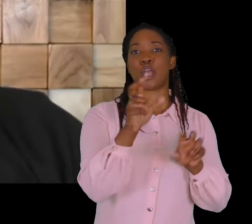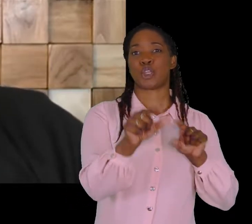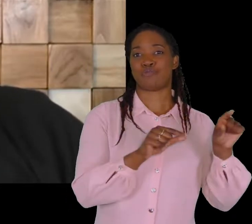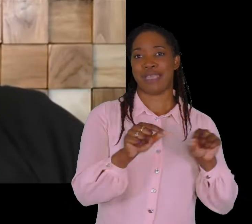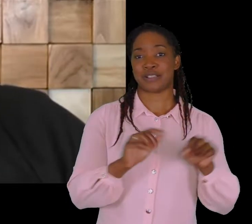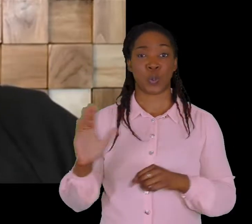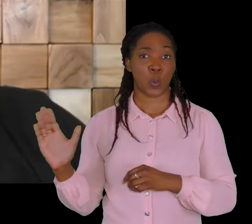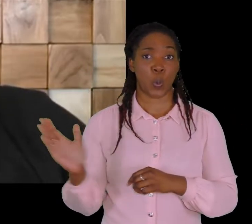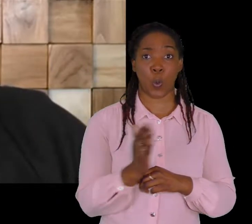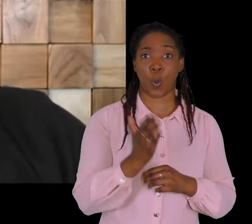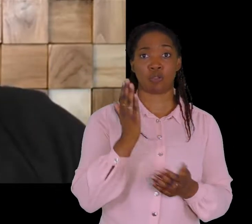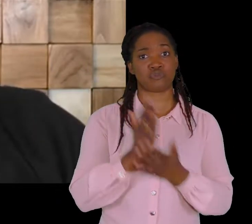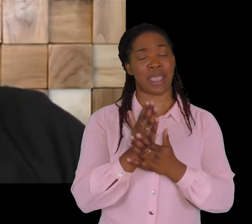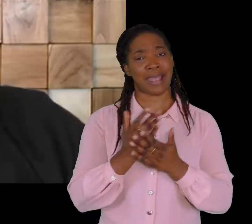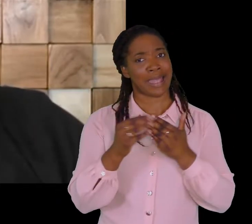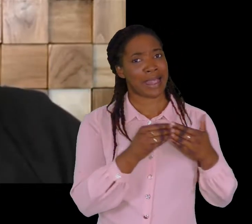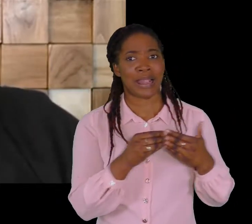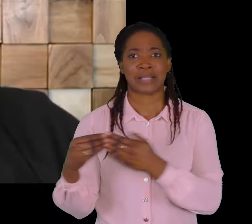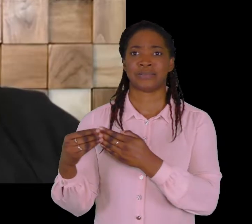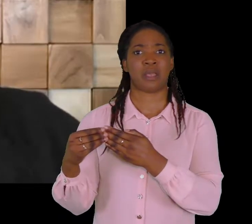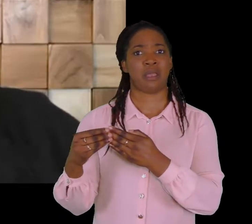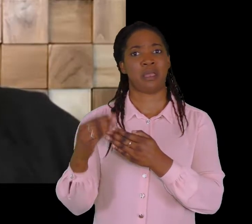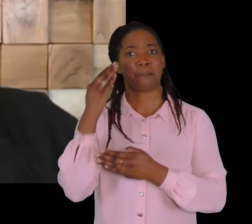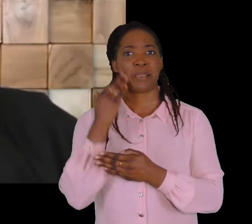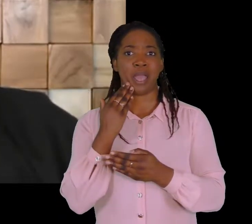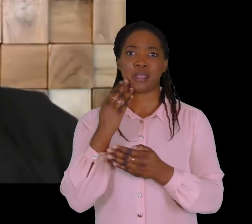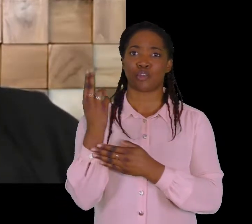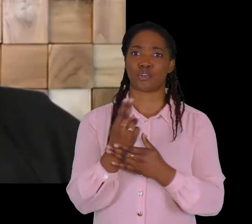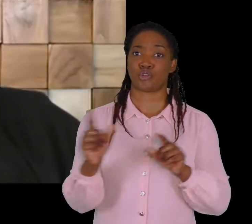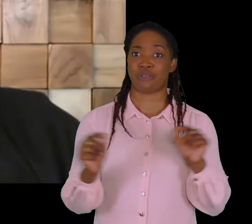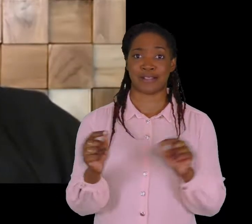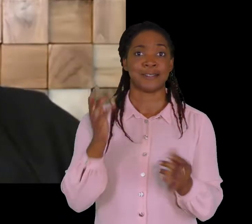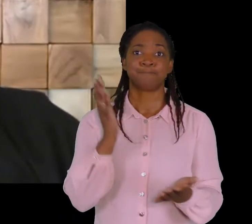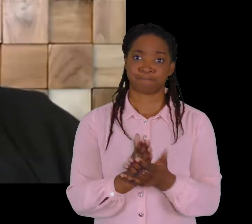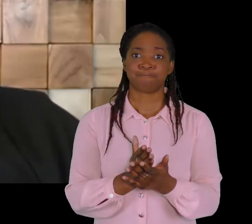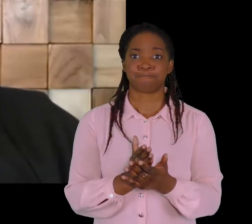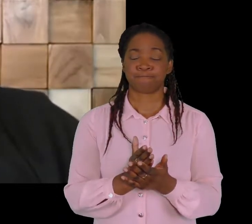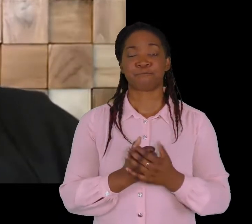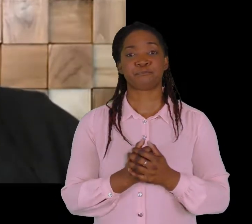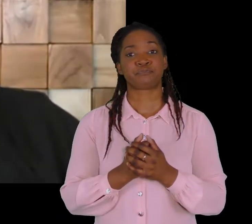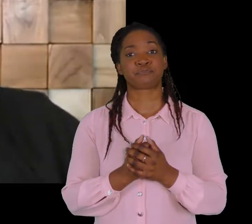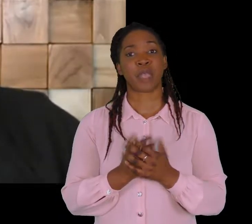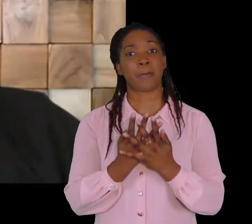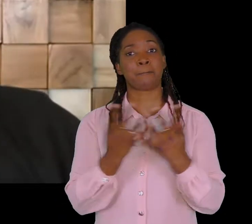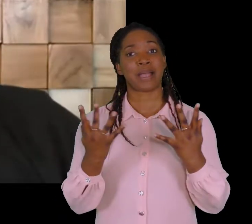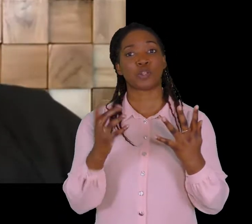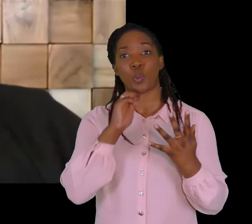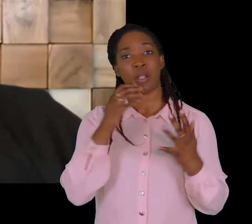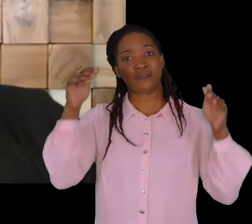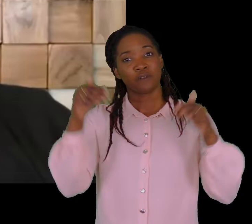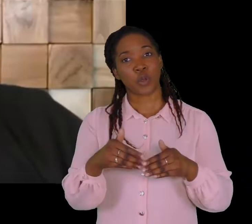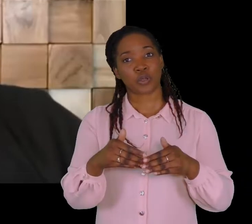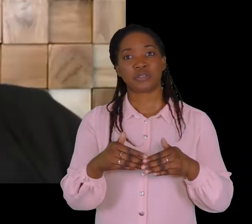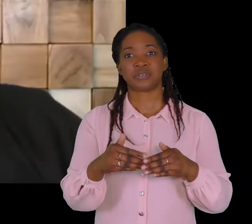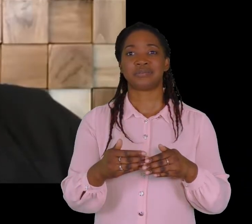curate. All of them, in my opinion, pioneers in the formation of Black curating in the way that I've just described. The